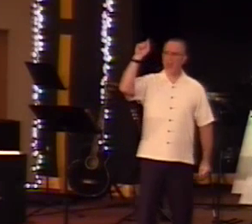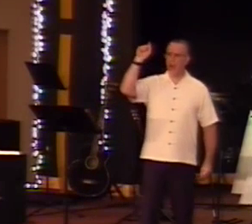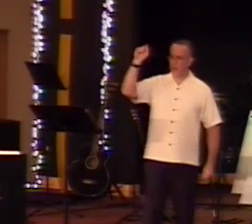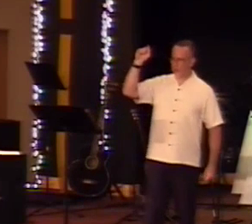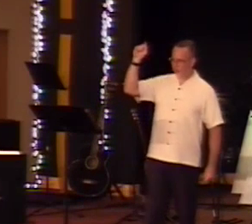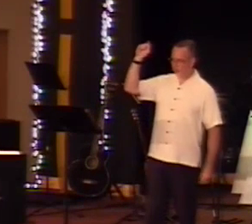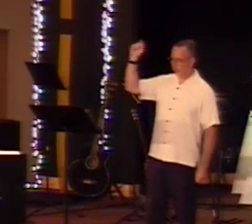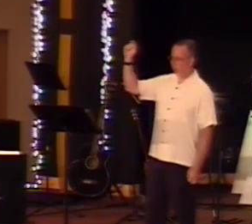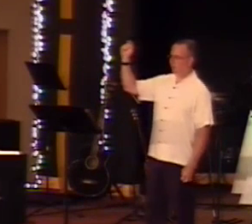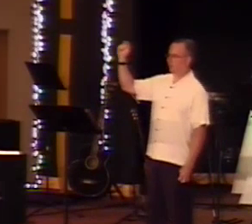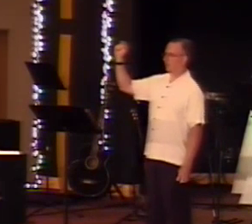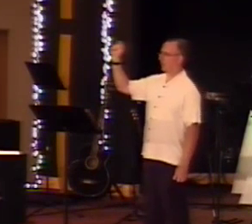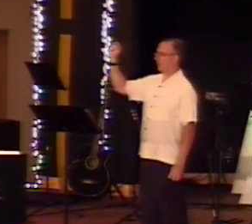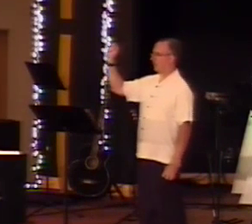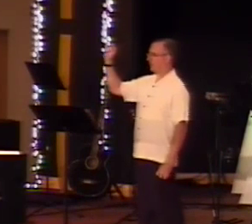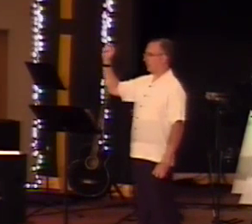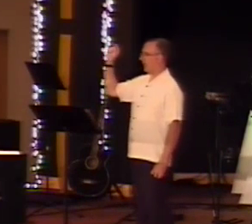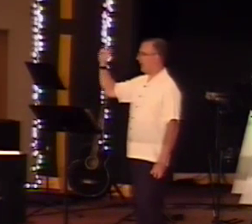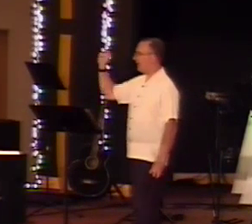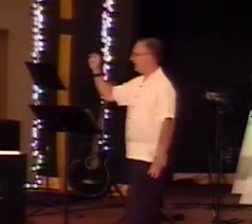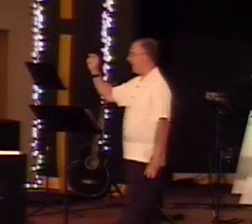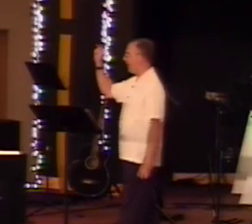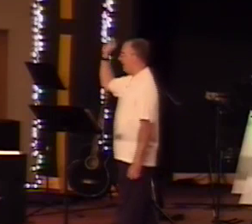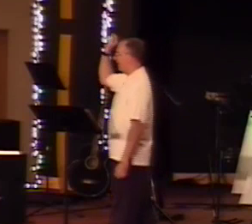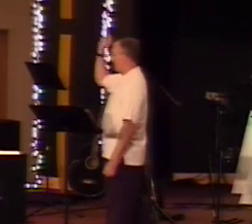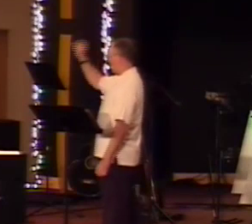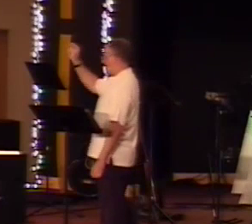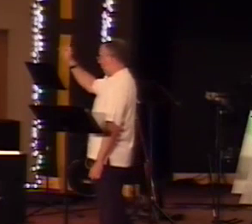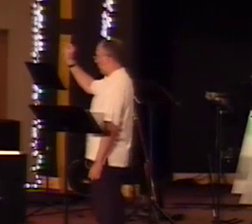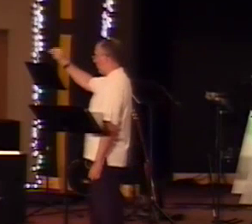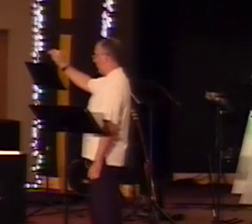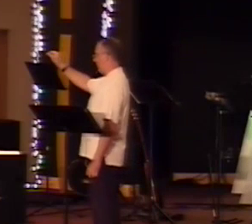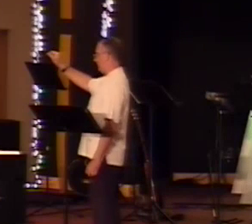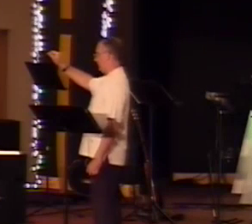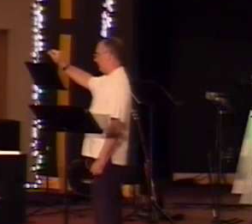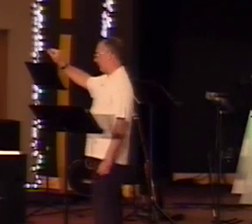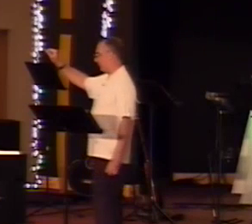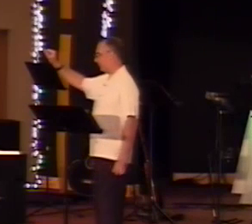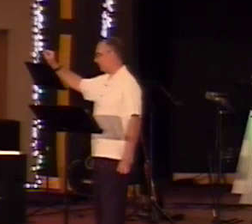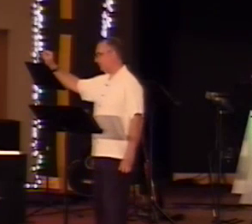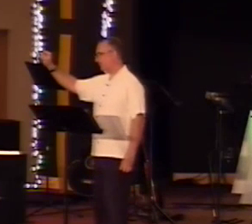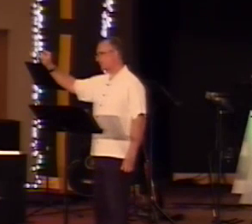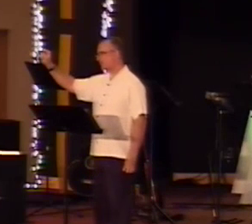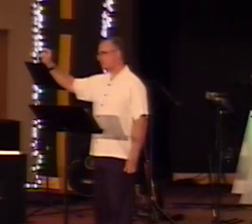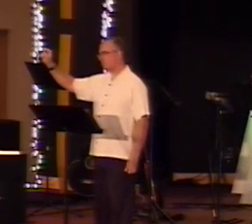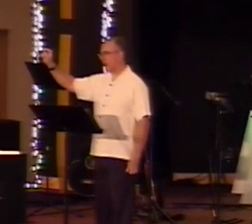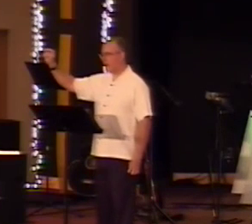ruling elder of the church. What he said, that's what went.